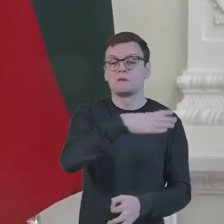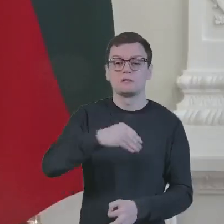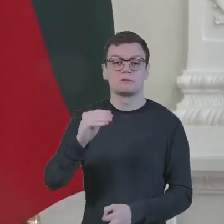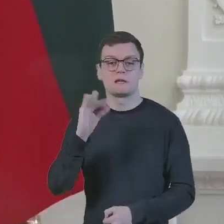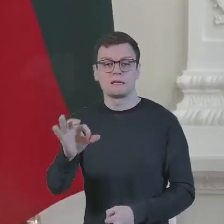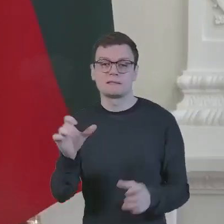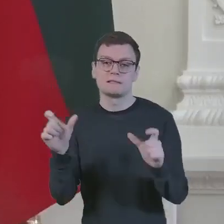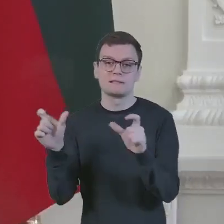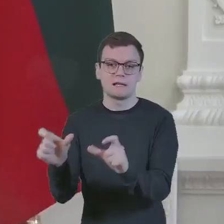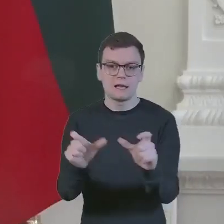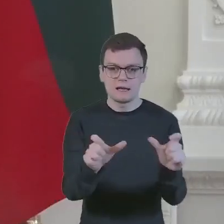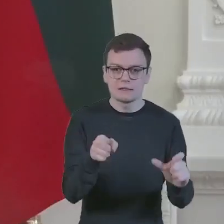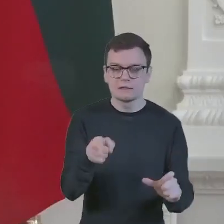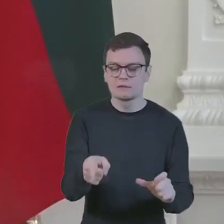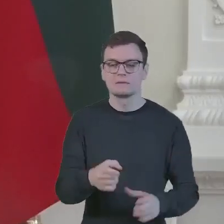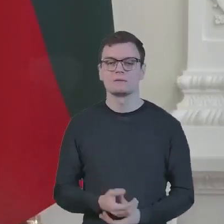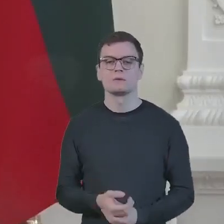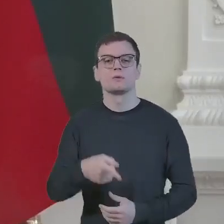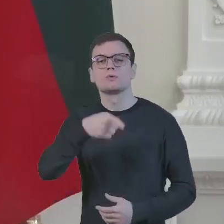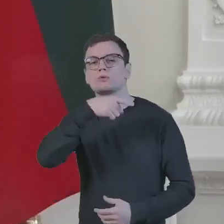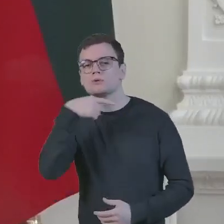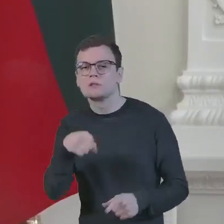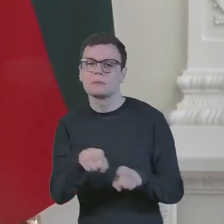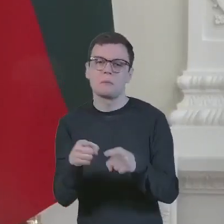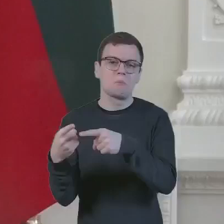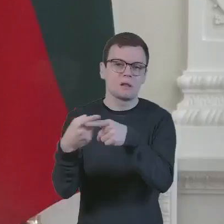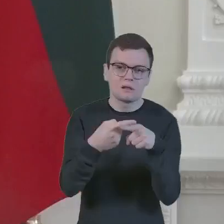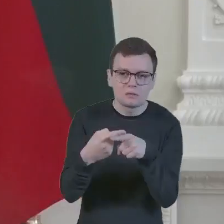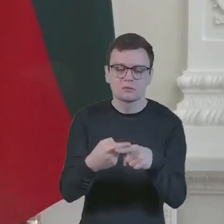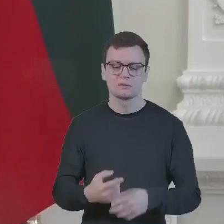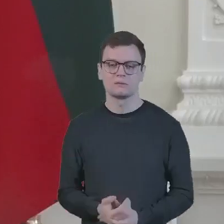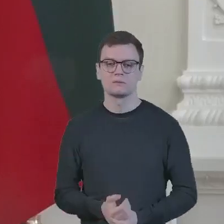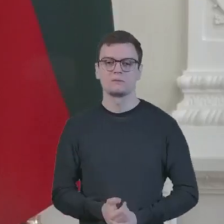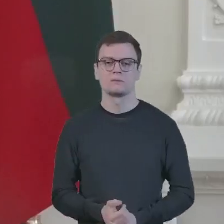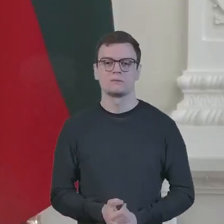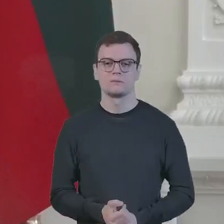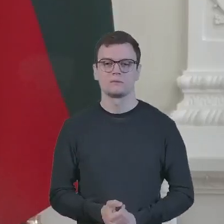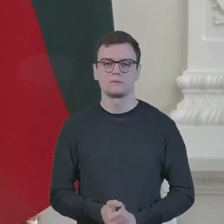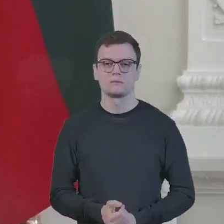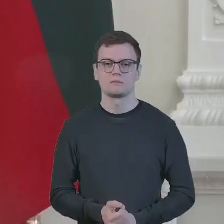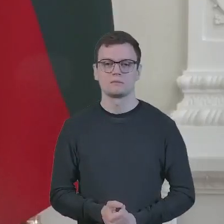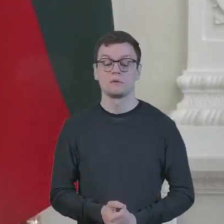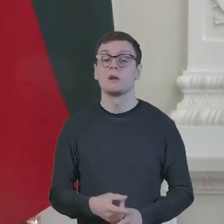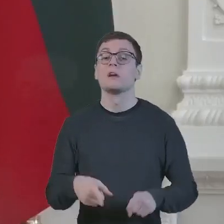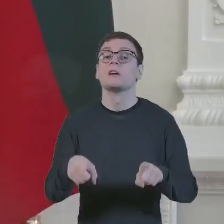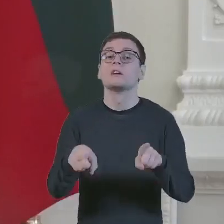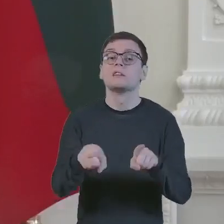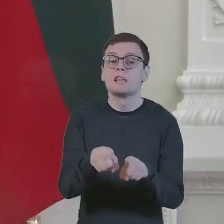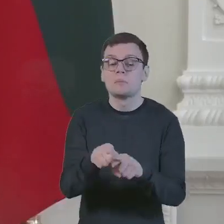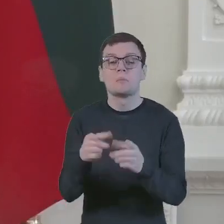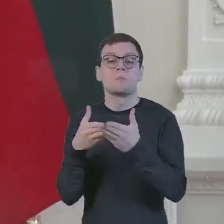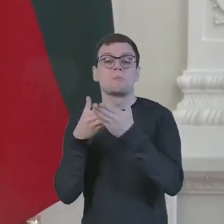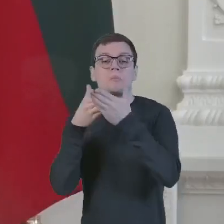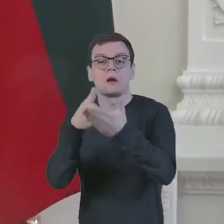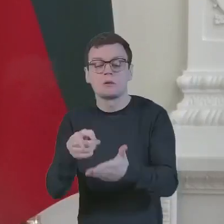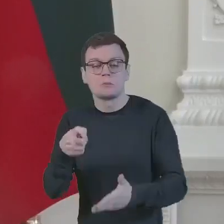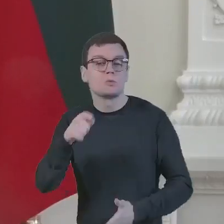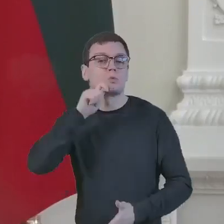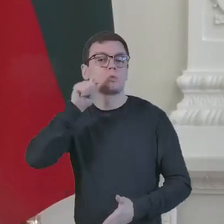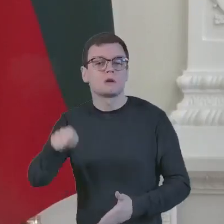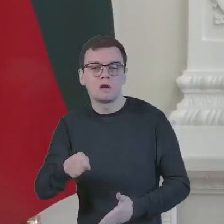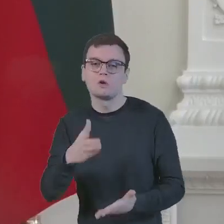EU sanctions on Russia and Belarus, for your assistance to